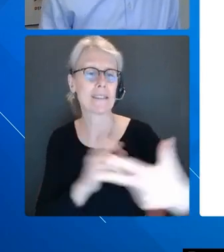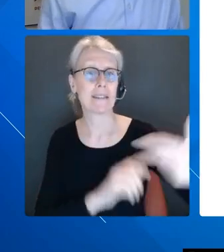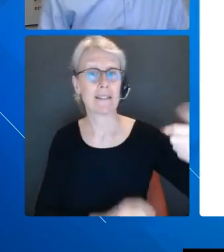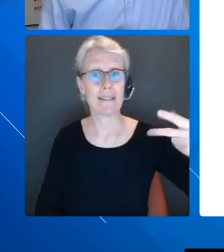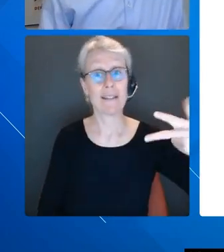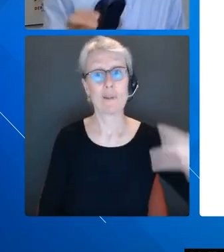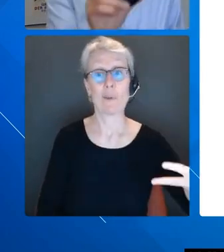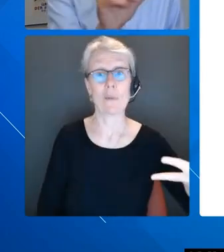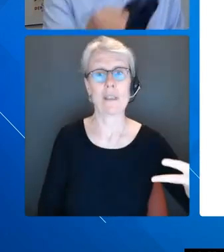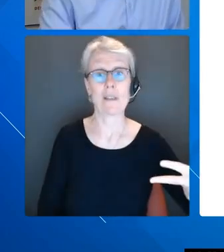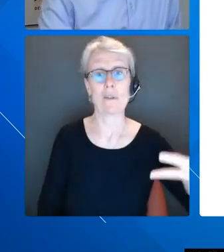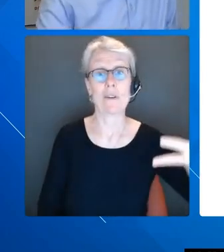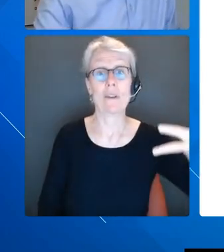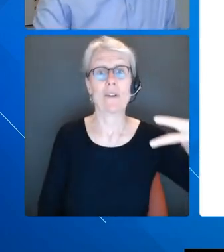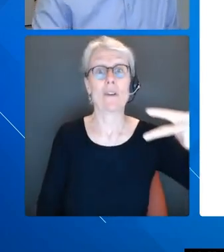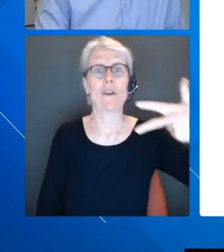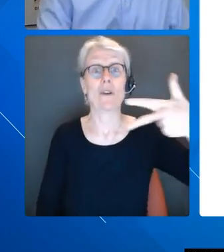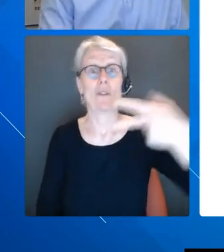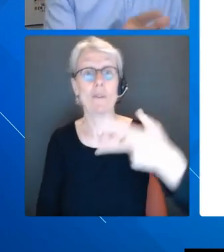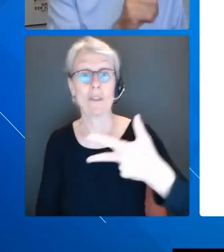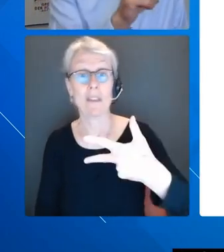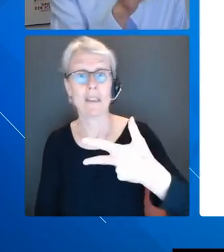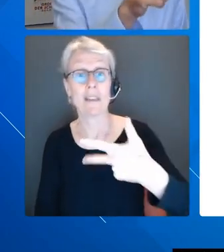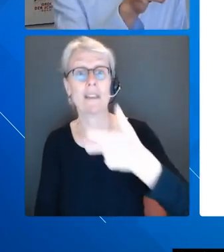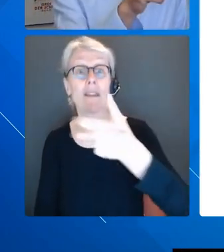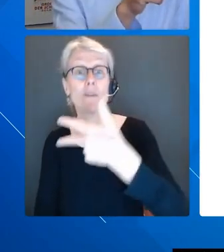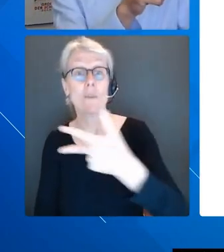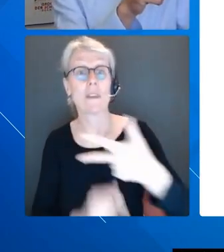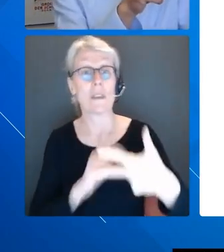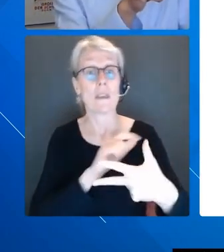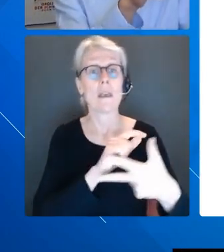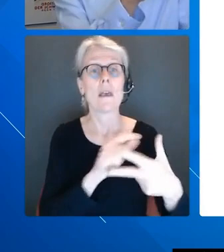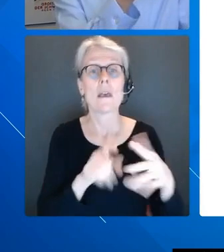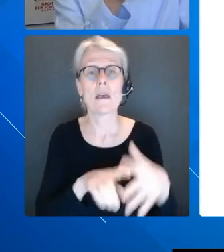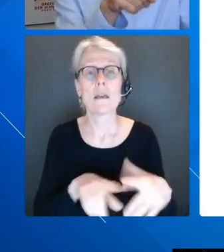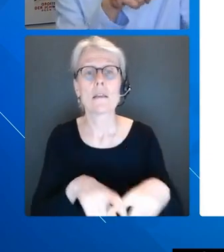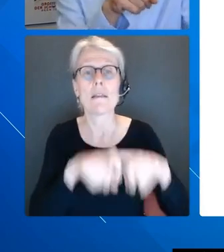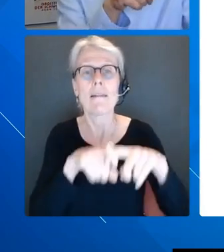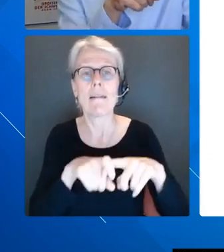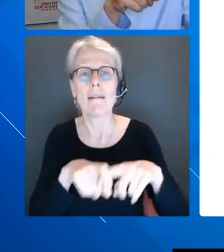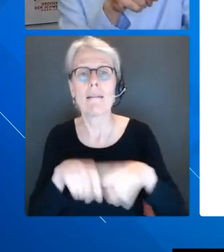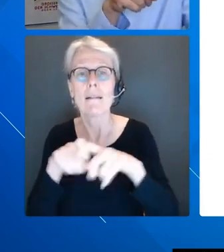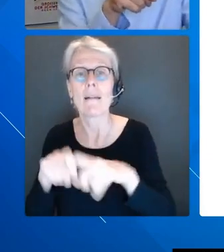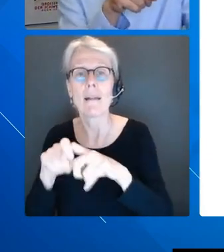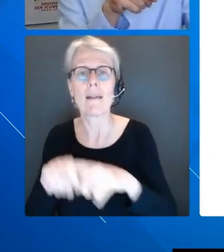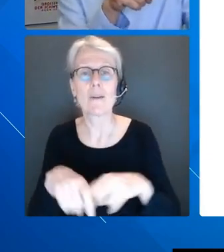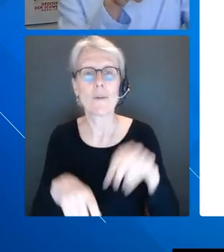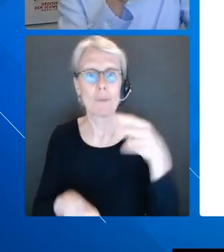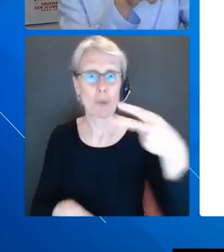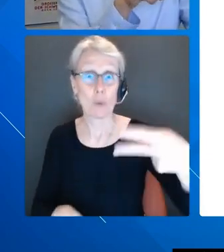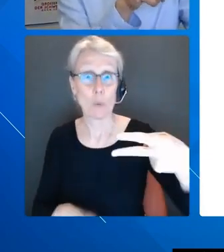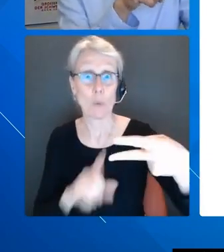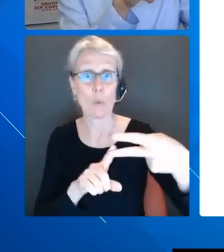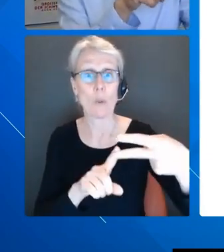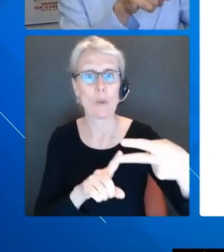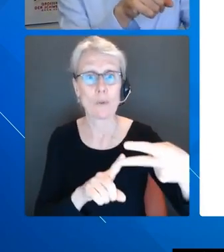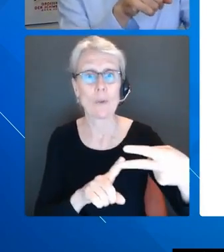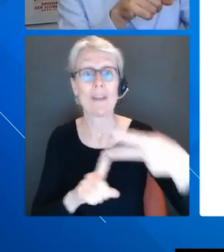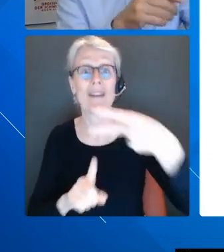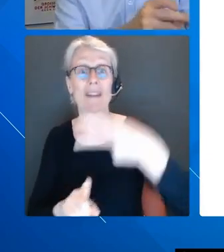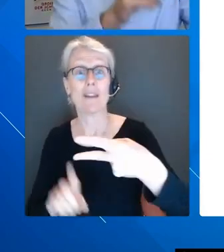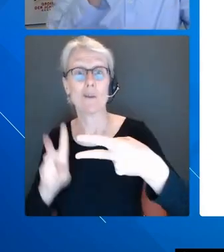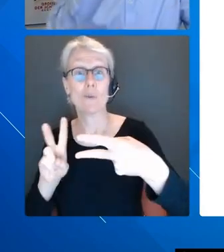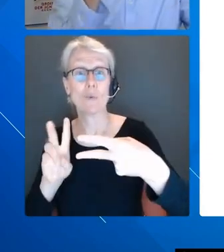holding my mouse here, but if I'm taking my mouse and I'm dragging it along and I'm trying to go from 2 to 2B on the left, and I barely